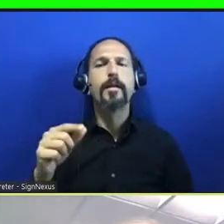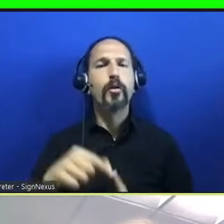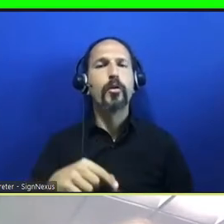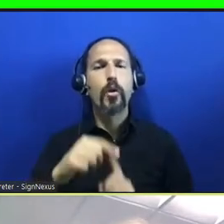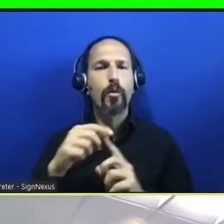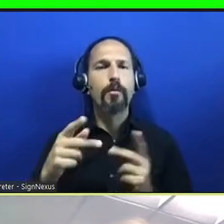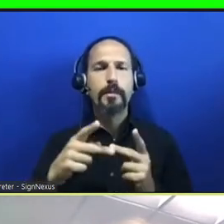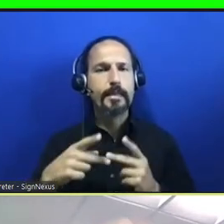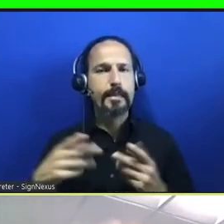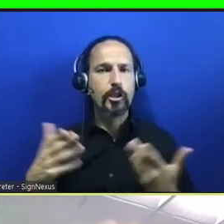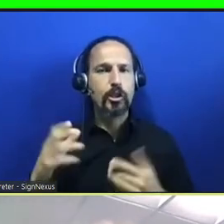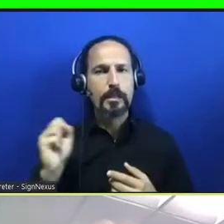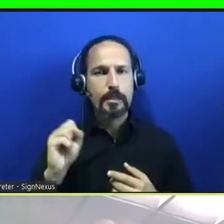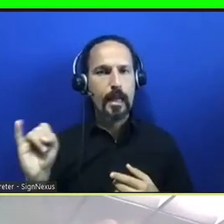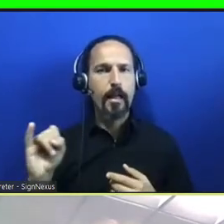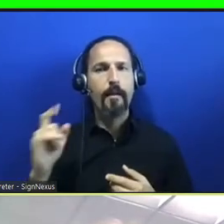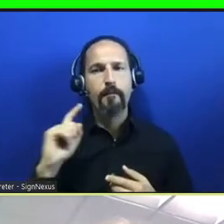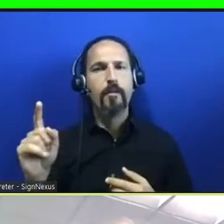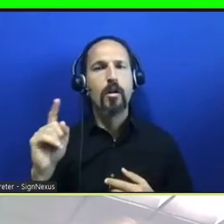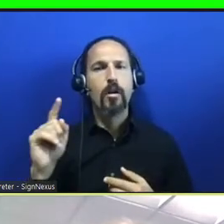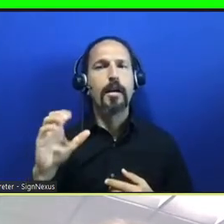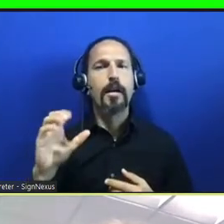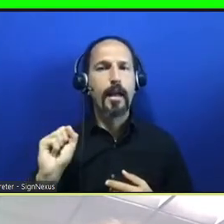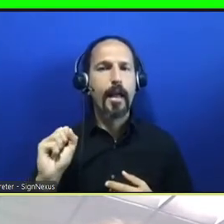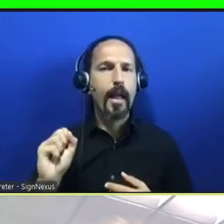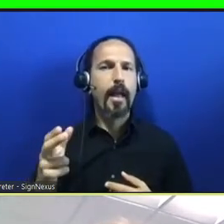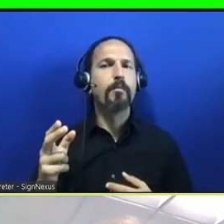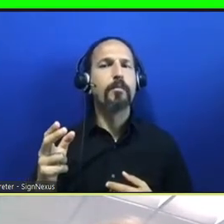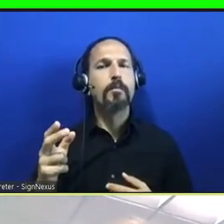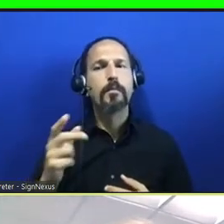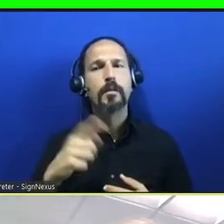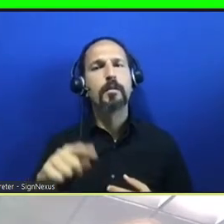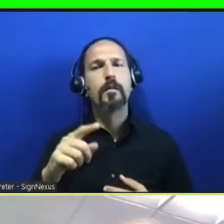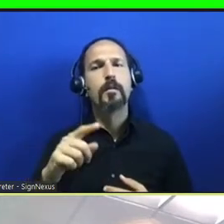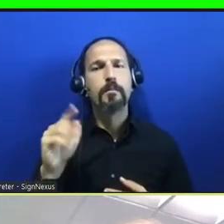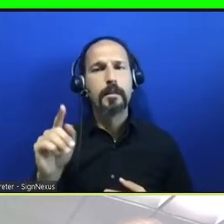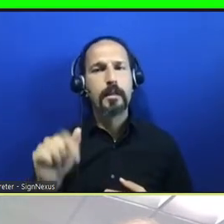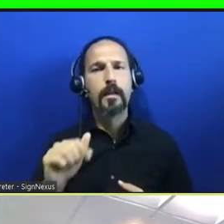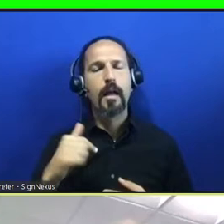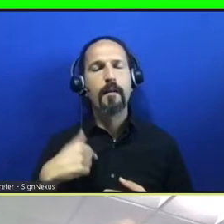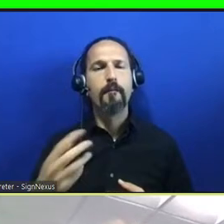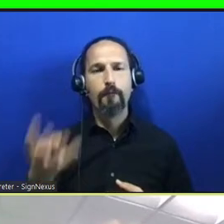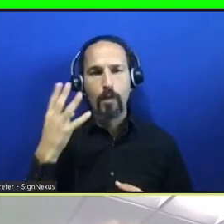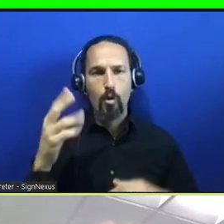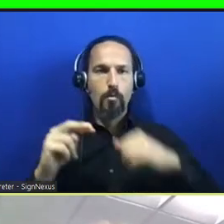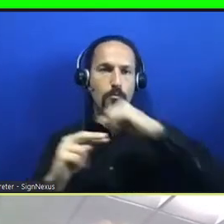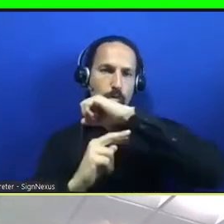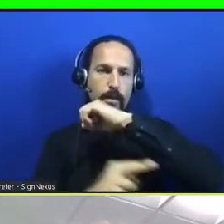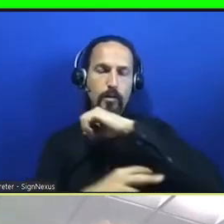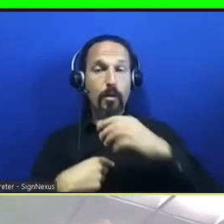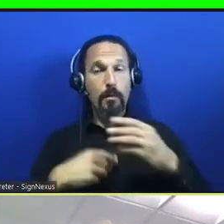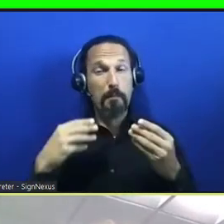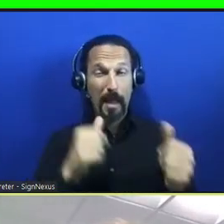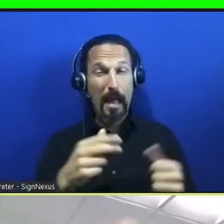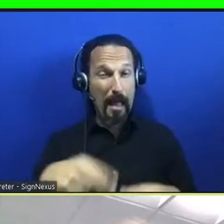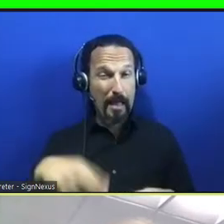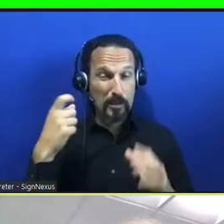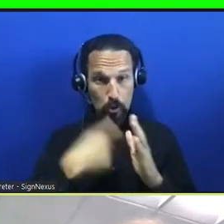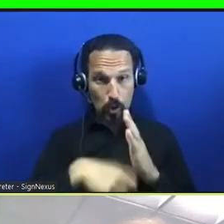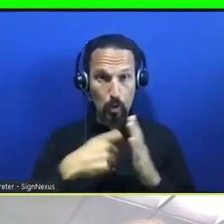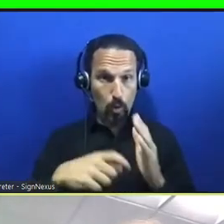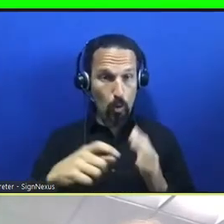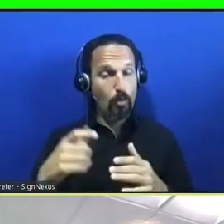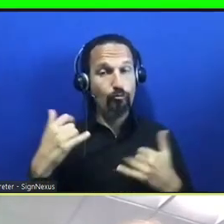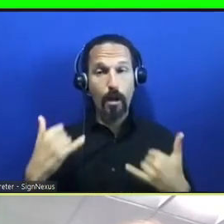positioned here on Staten Island between the cash strap MTA and the cash drop Port Authority we have four Bridges and we pay some of the highest tolls in the nation